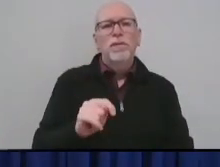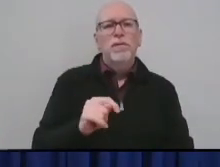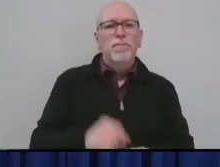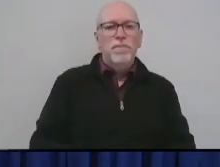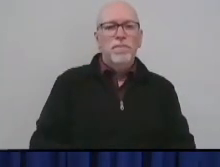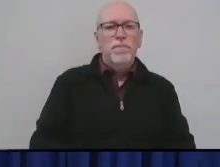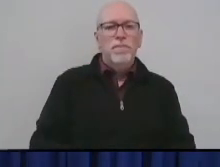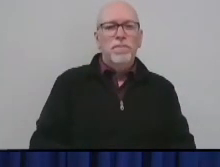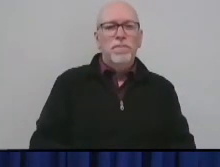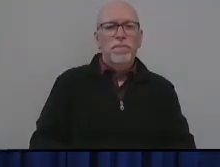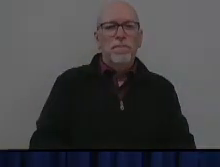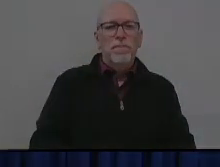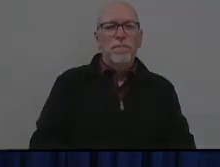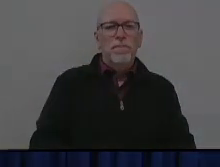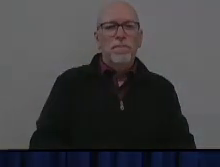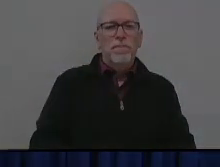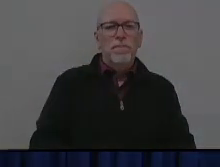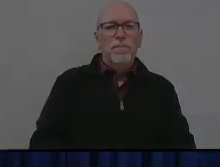Berman, W.